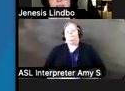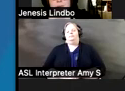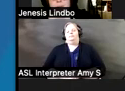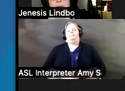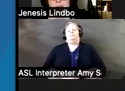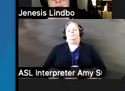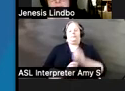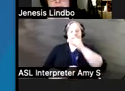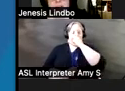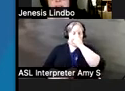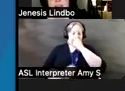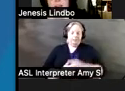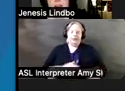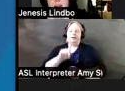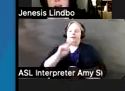Text readability